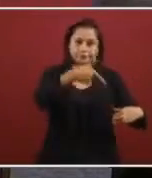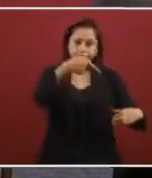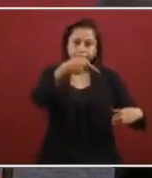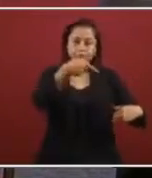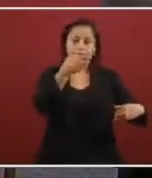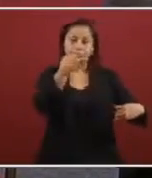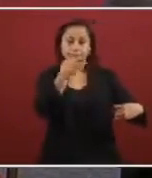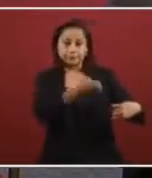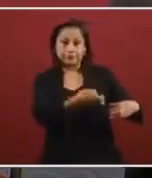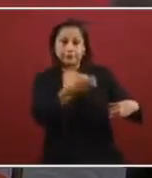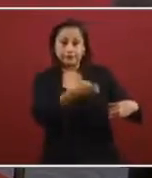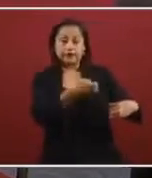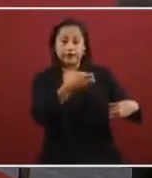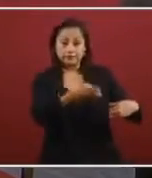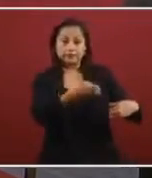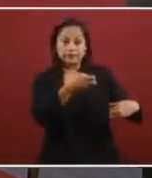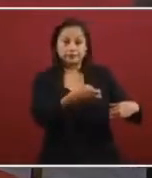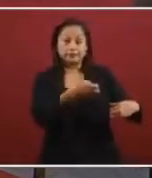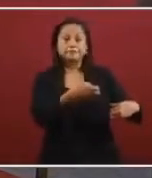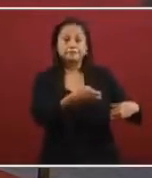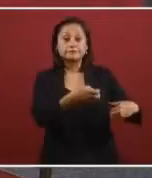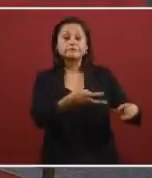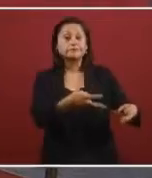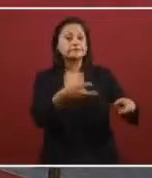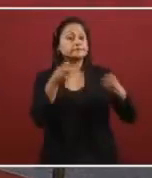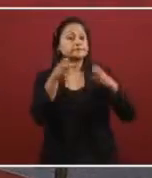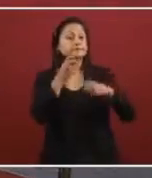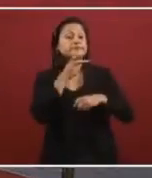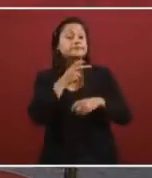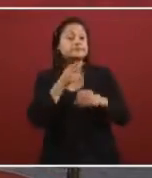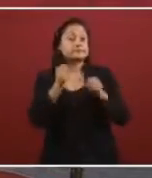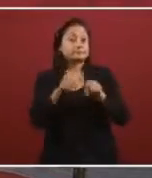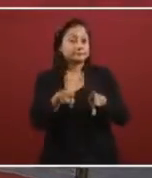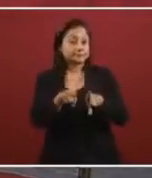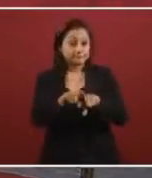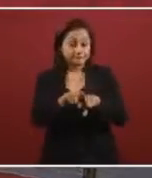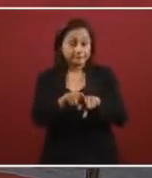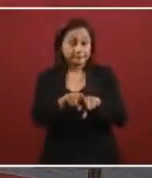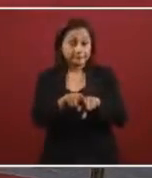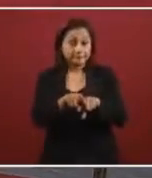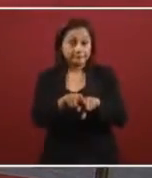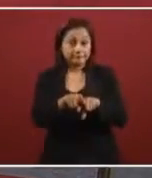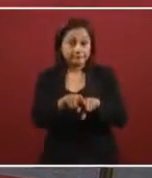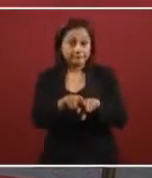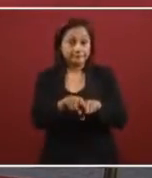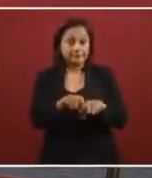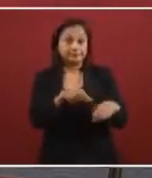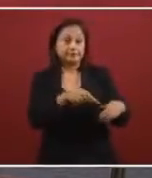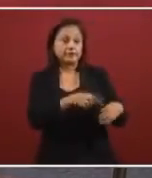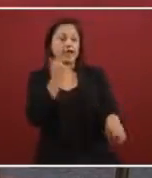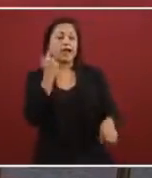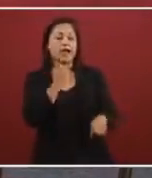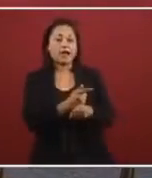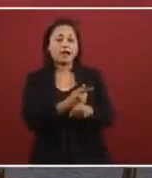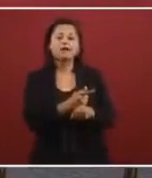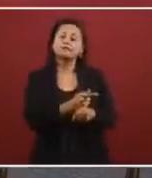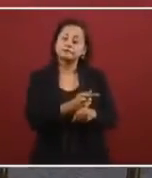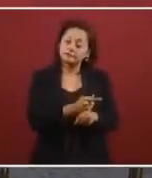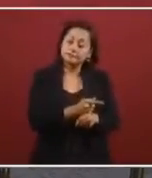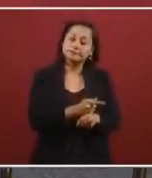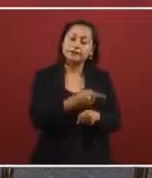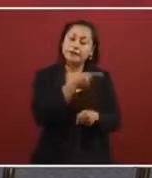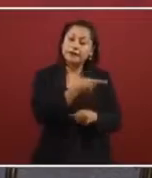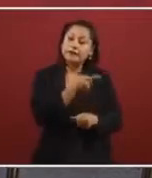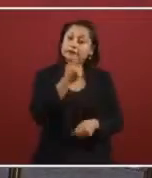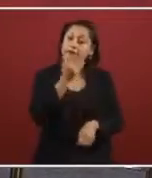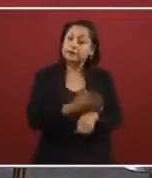the same procedure, y no and there will hay not derecho a fianza, be any right to es bail. delito